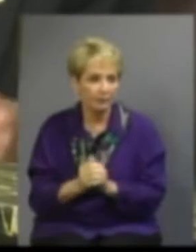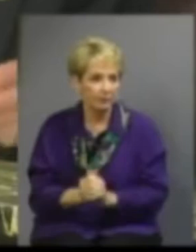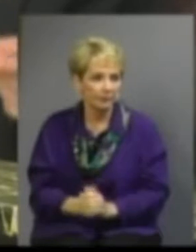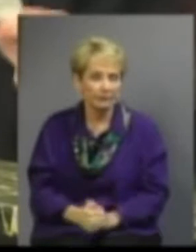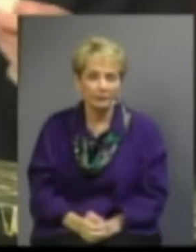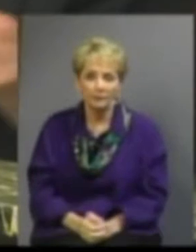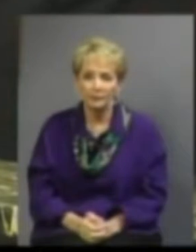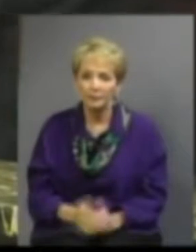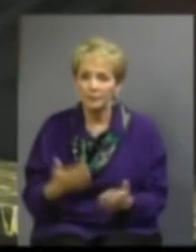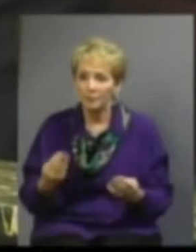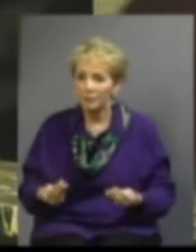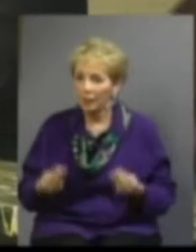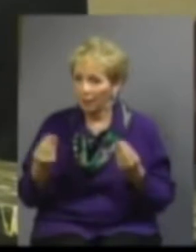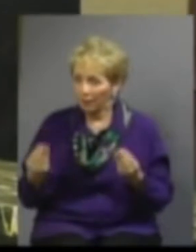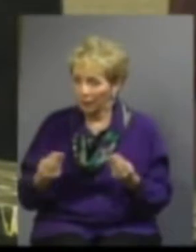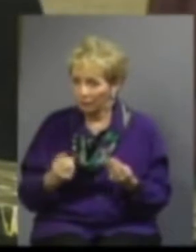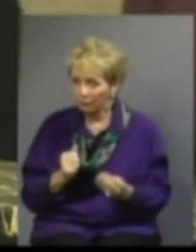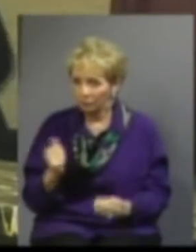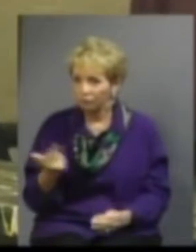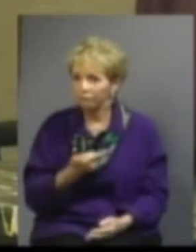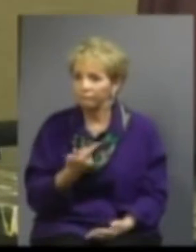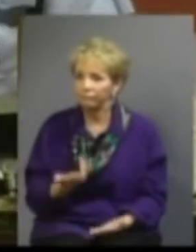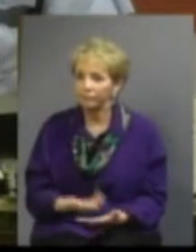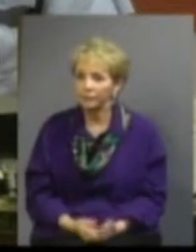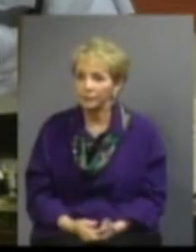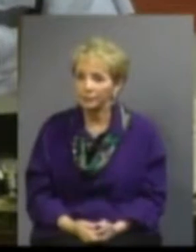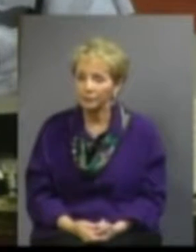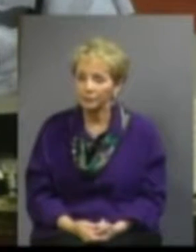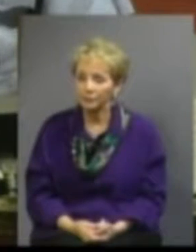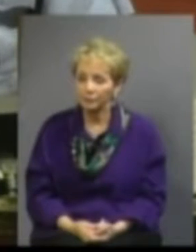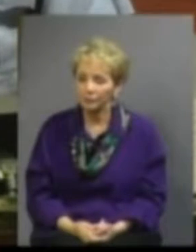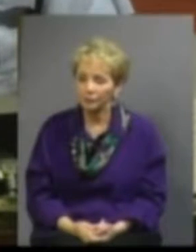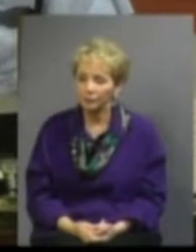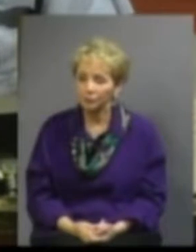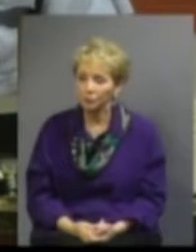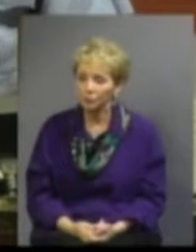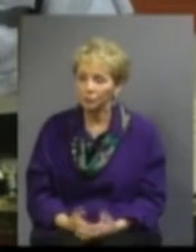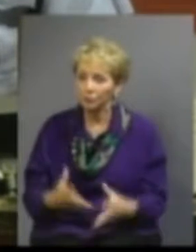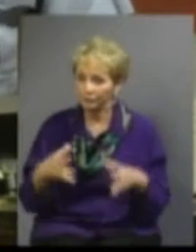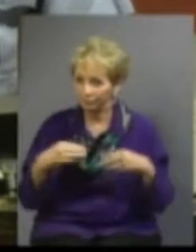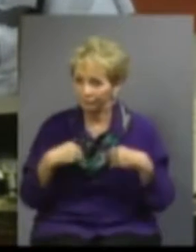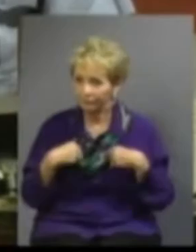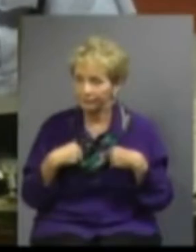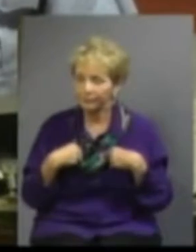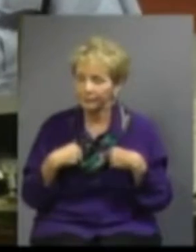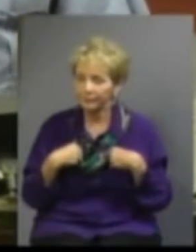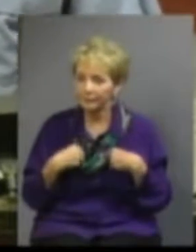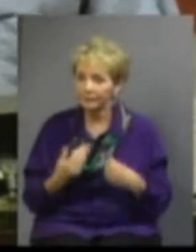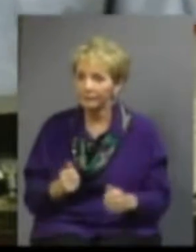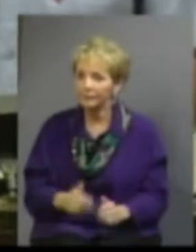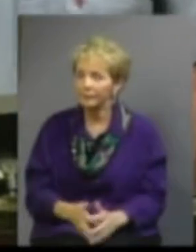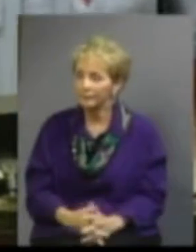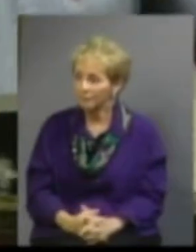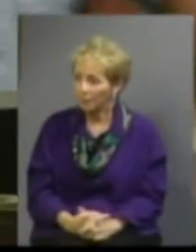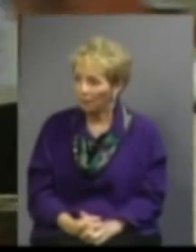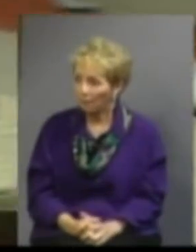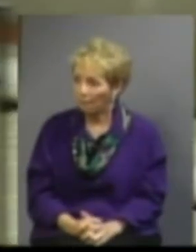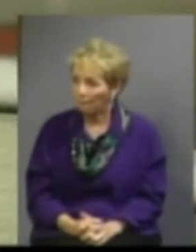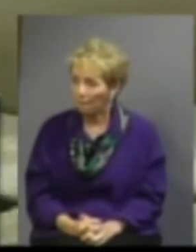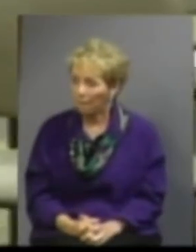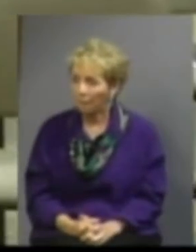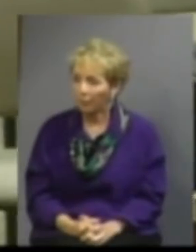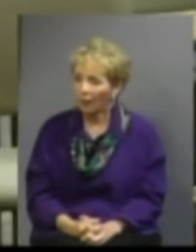Form of a motion, guys. Second. Here, second. Second. All in favor, say aye. Aye. John, you're